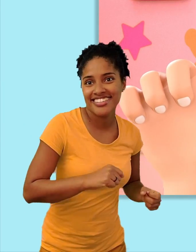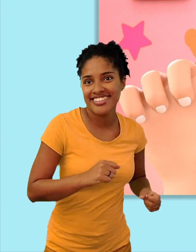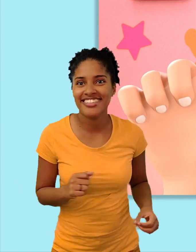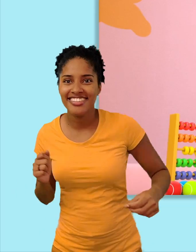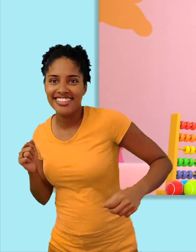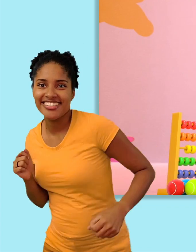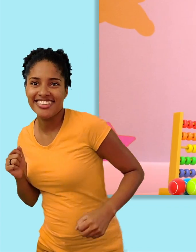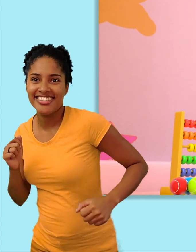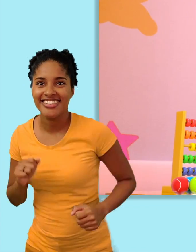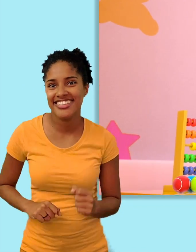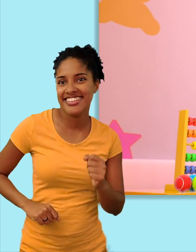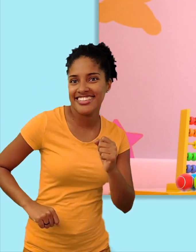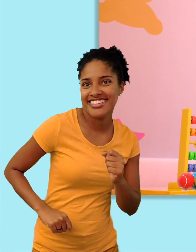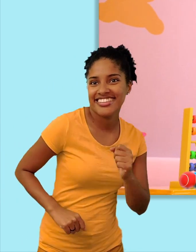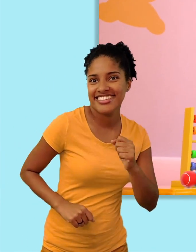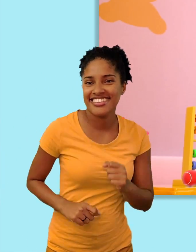do?